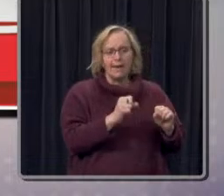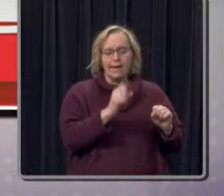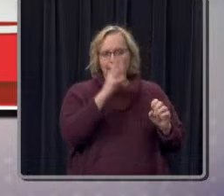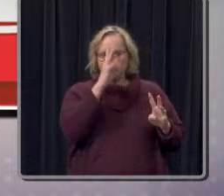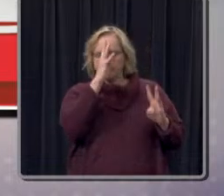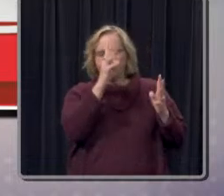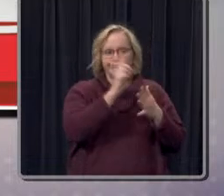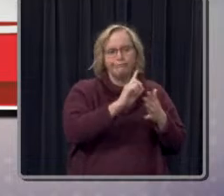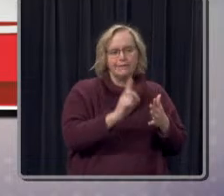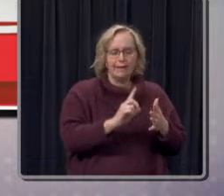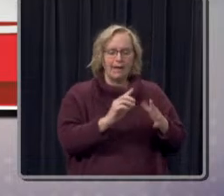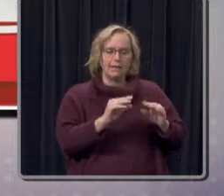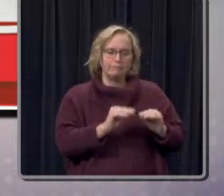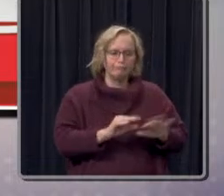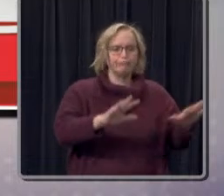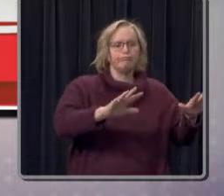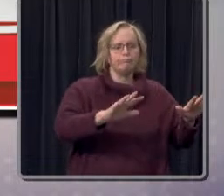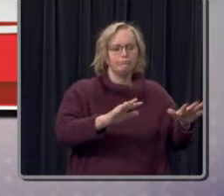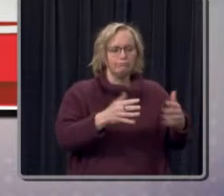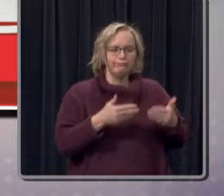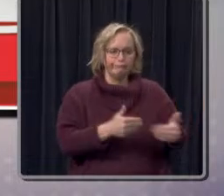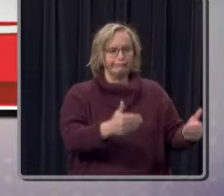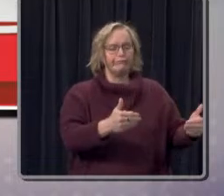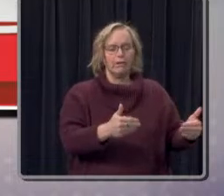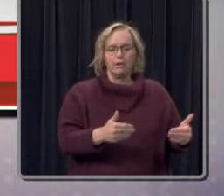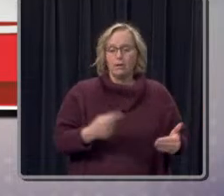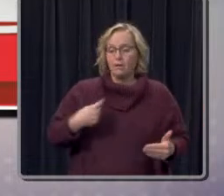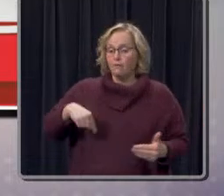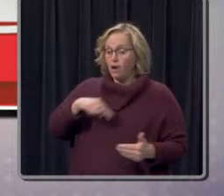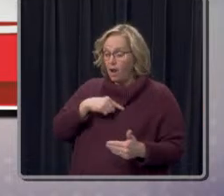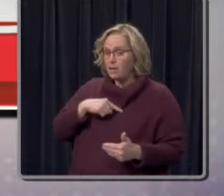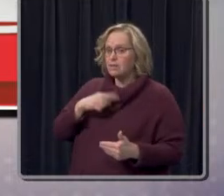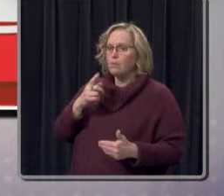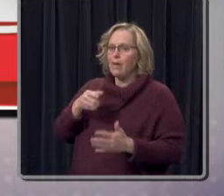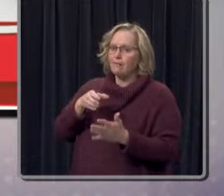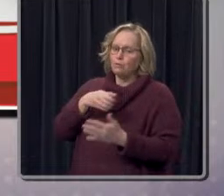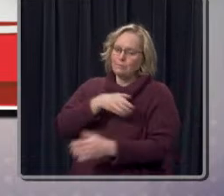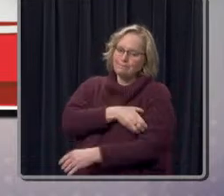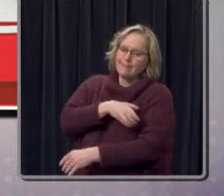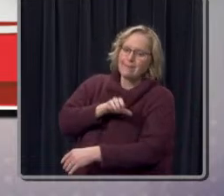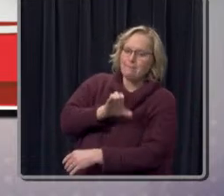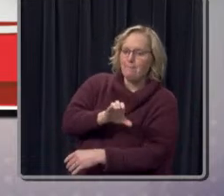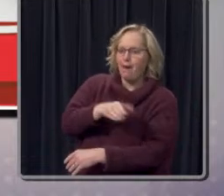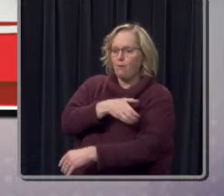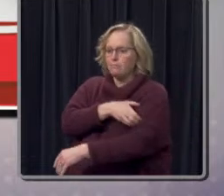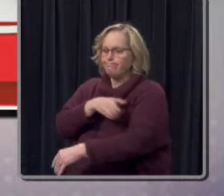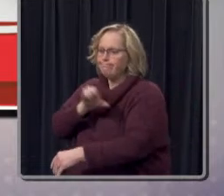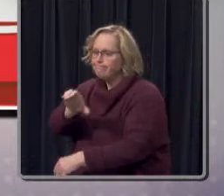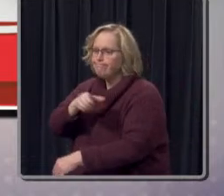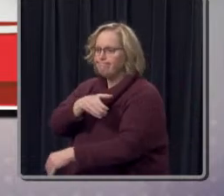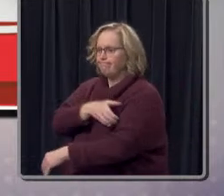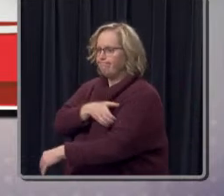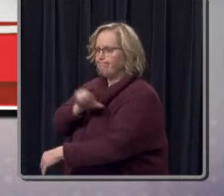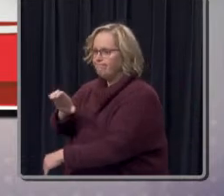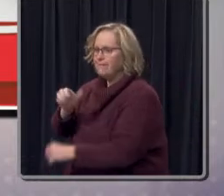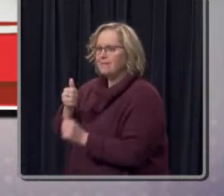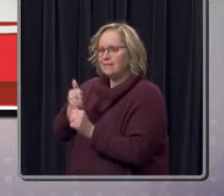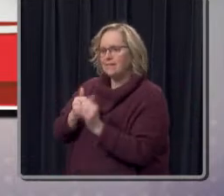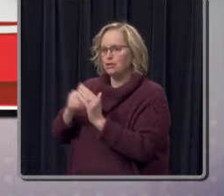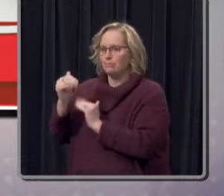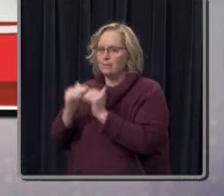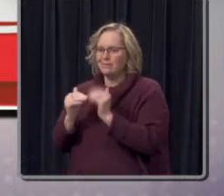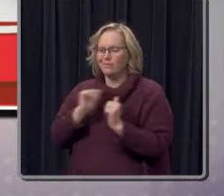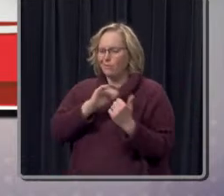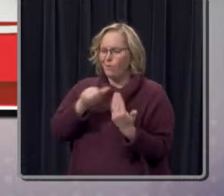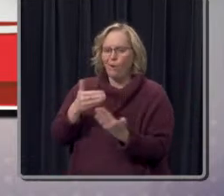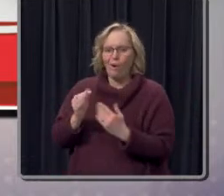lay it out, and say, there you go, buildings. For us, it really is about empowering those buildings. Every single building is unique. All the kids within that